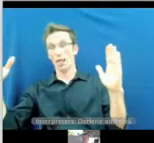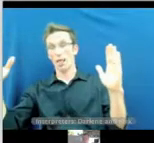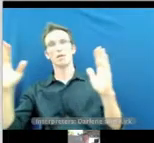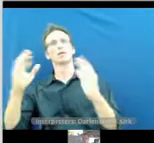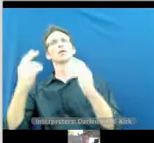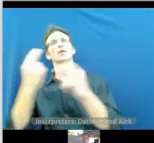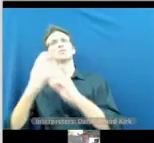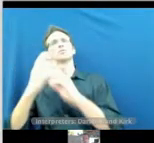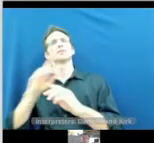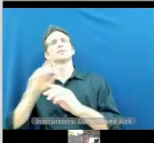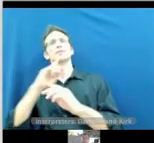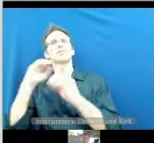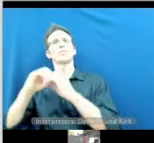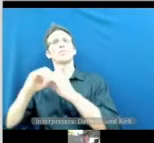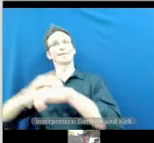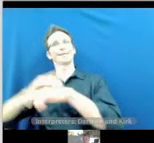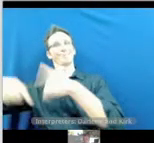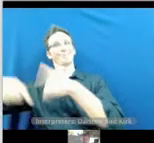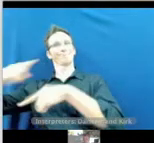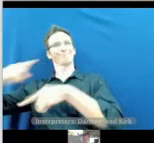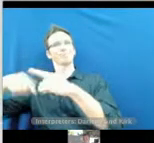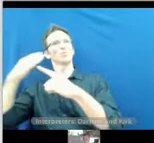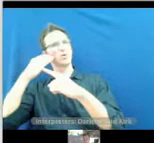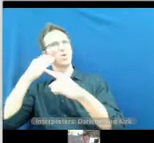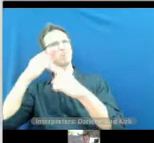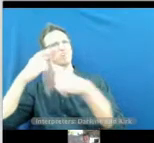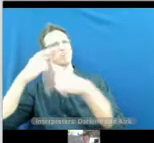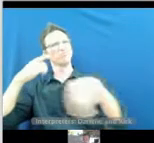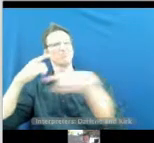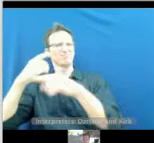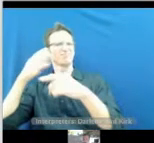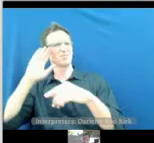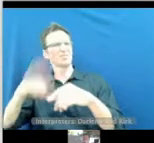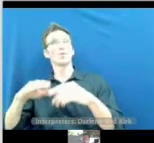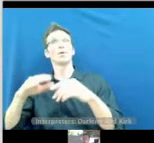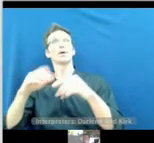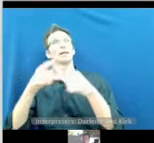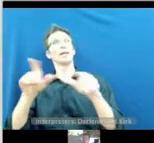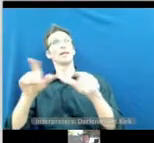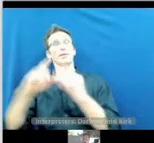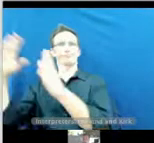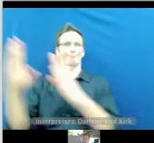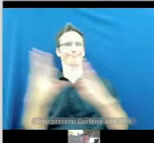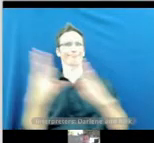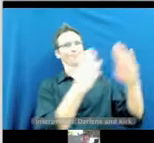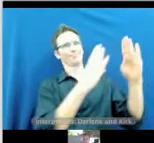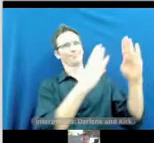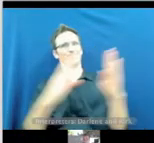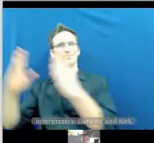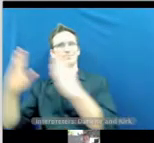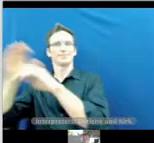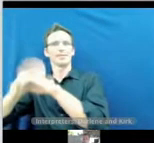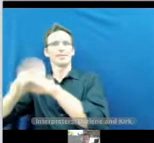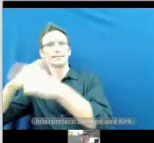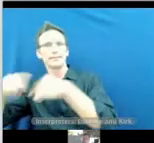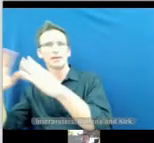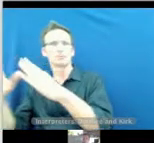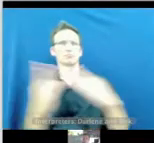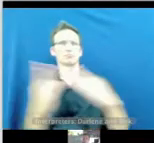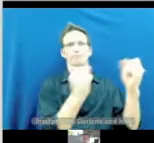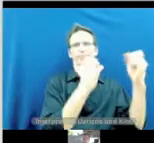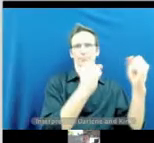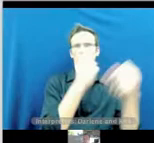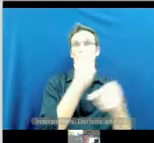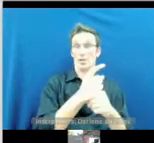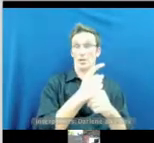So we already know about that linguistic variation, and we know that in our work, we use our